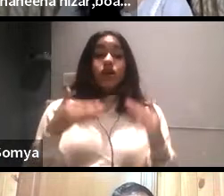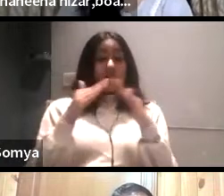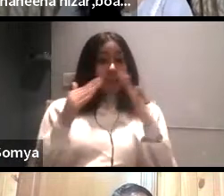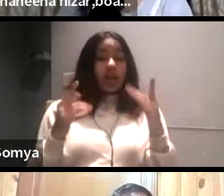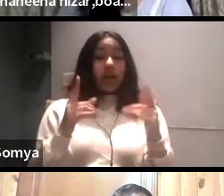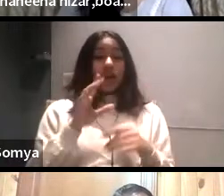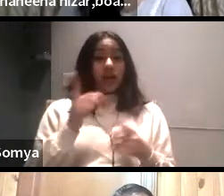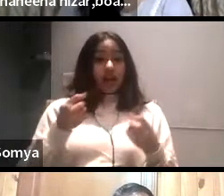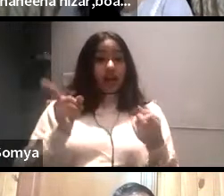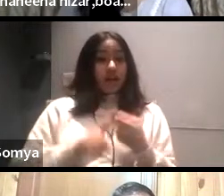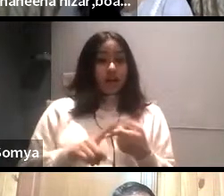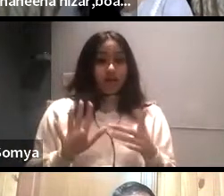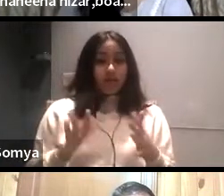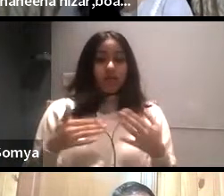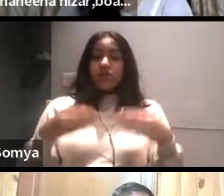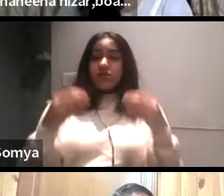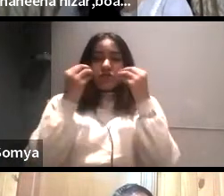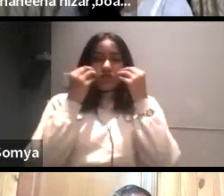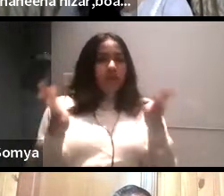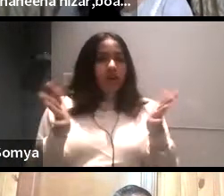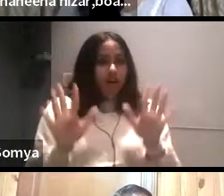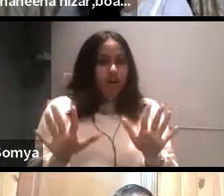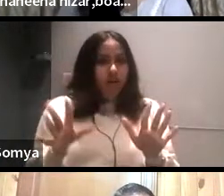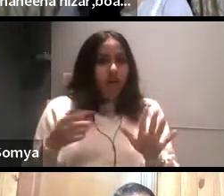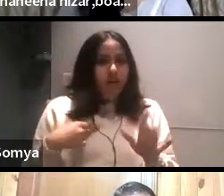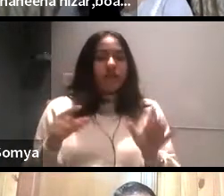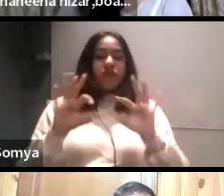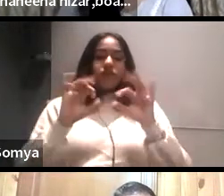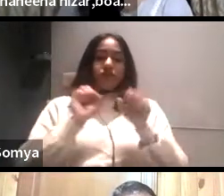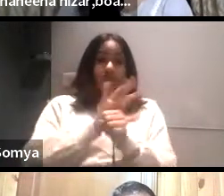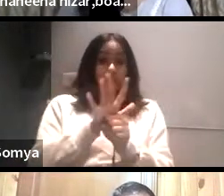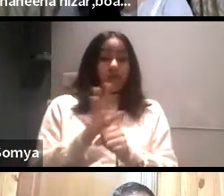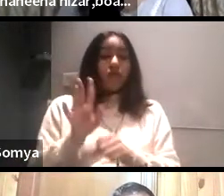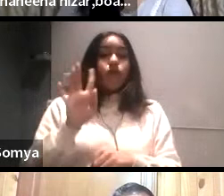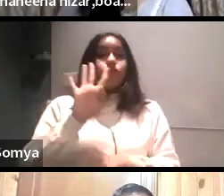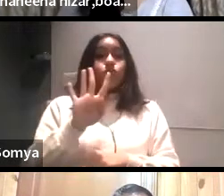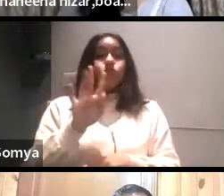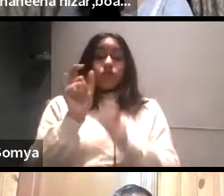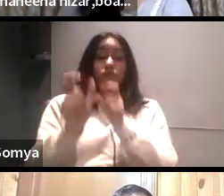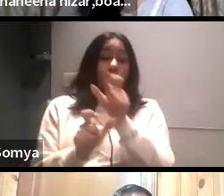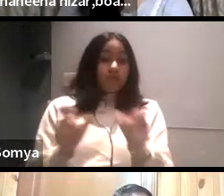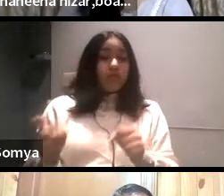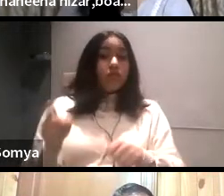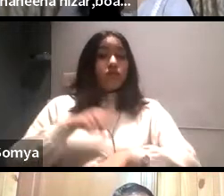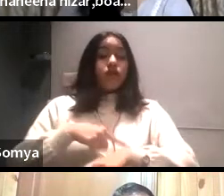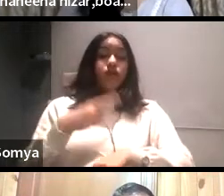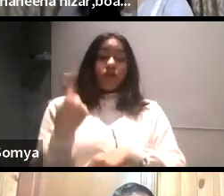house, I was shocked because 4 people from my house got COVID at one time.